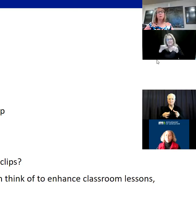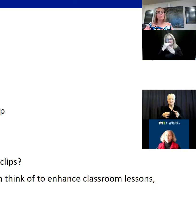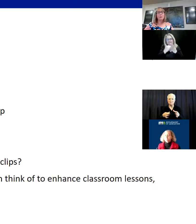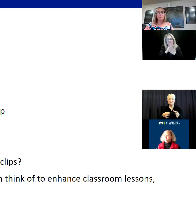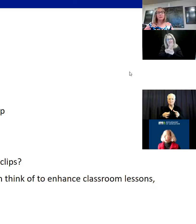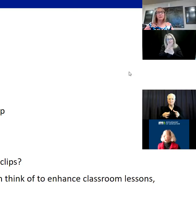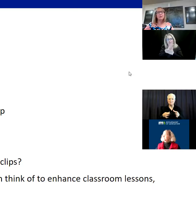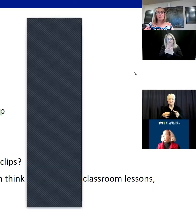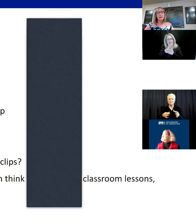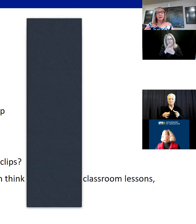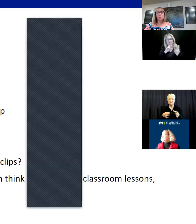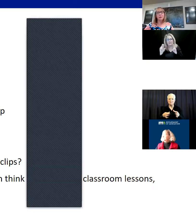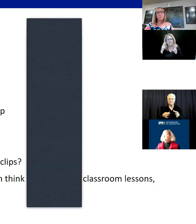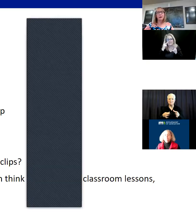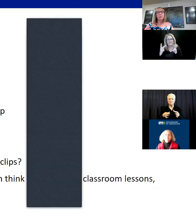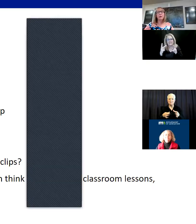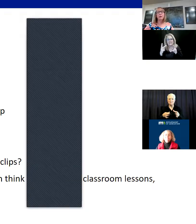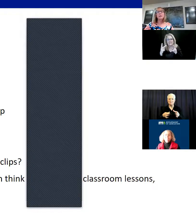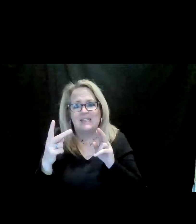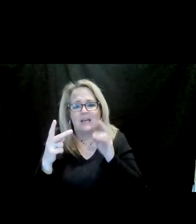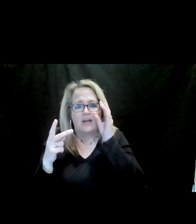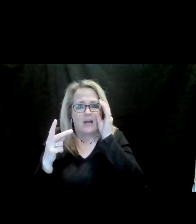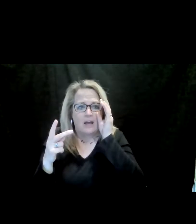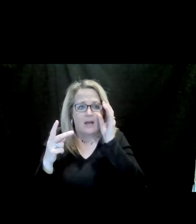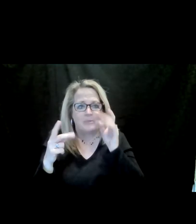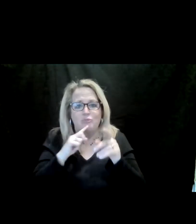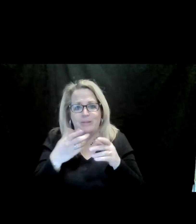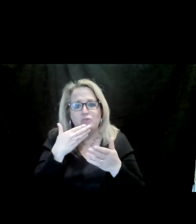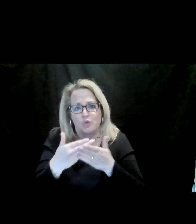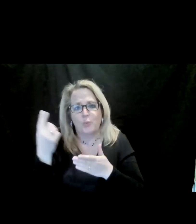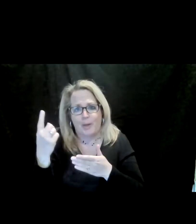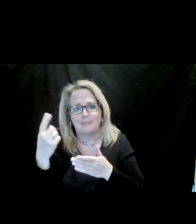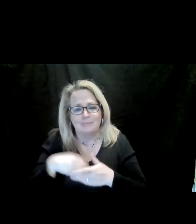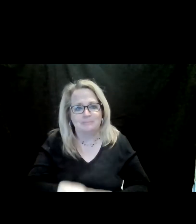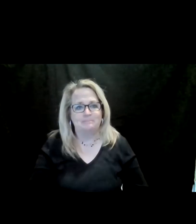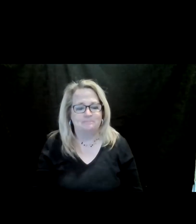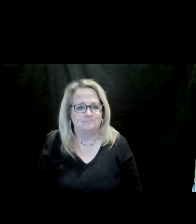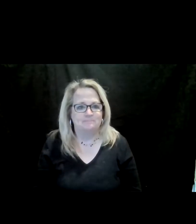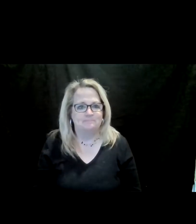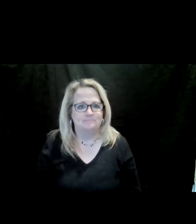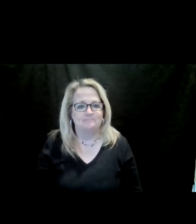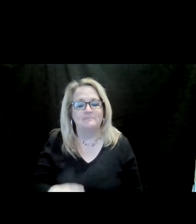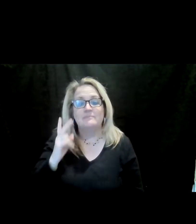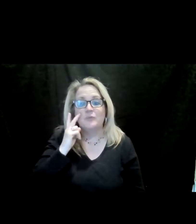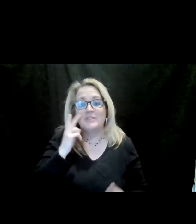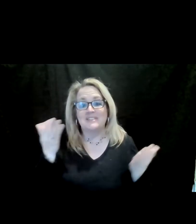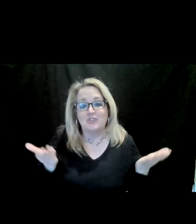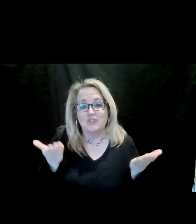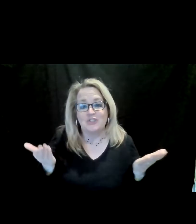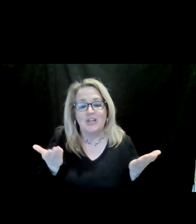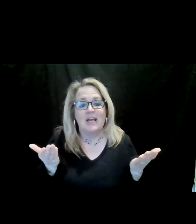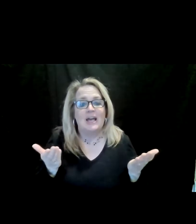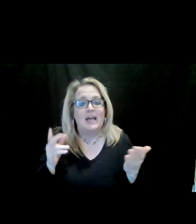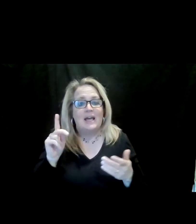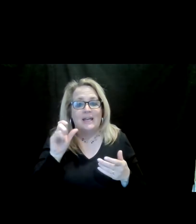clip that you were about ready to see that they kind of got winded about is a really good one. And this is Kristen. Kay,